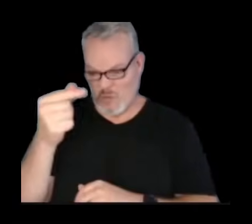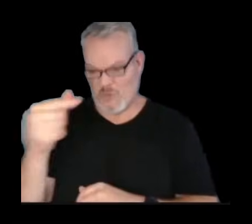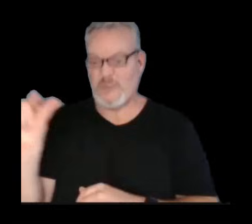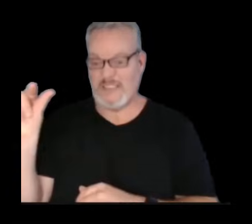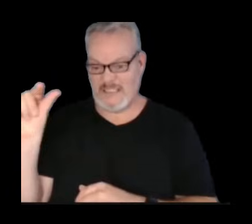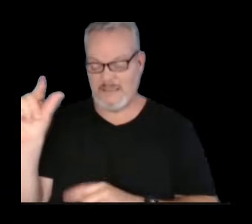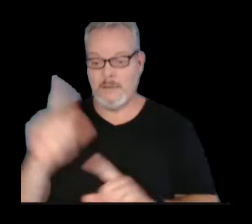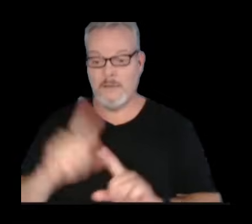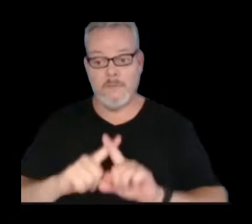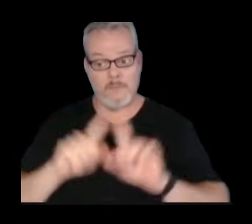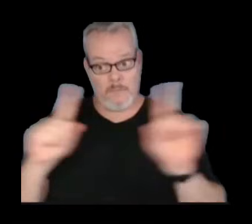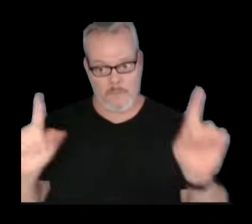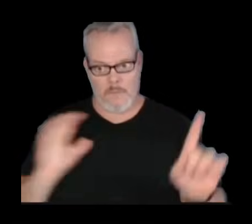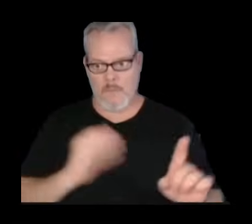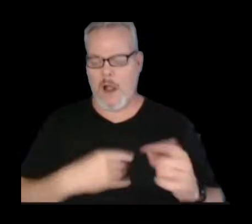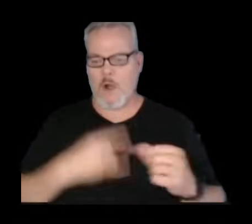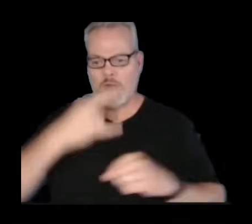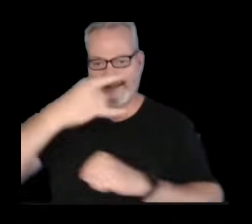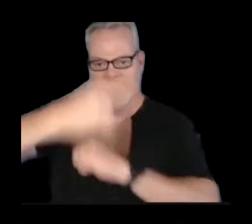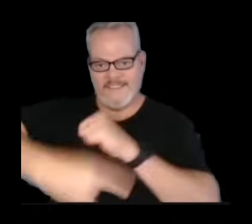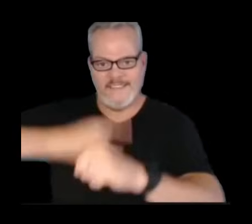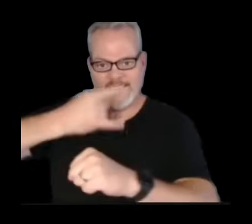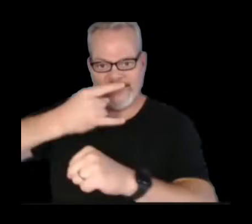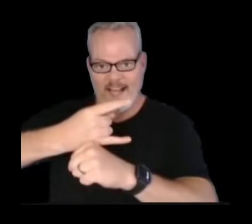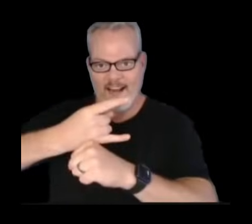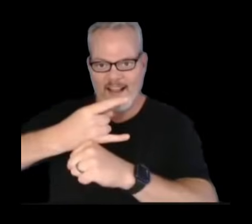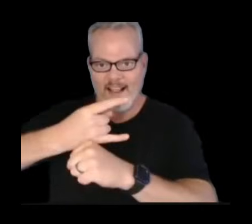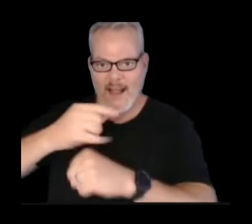However, our satellite mounts data